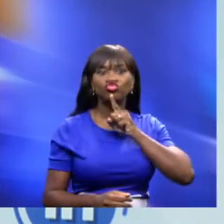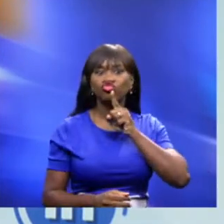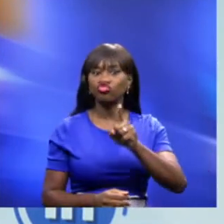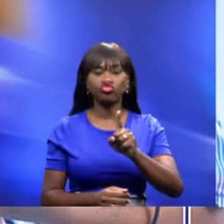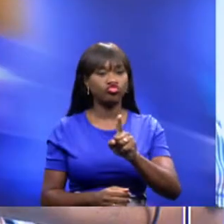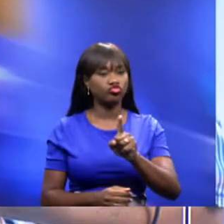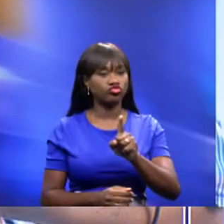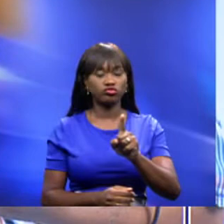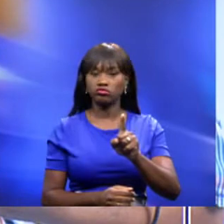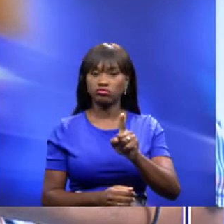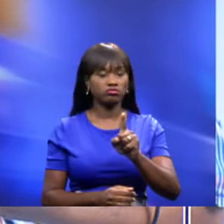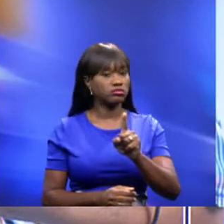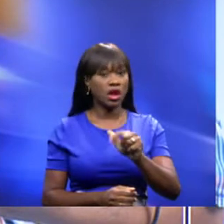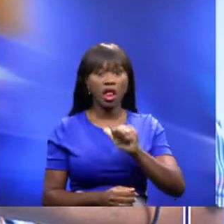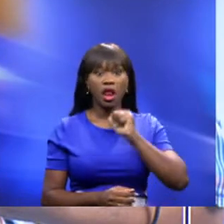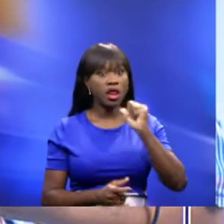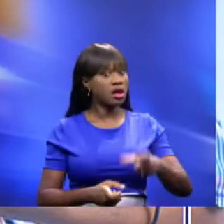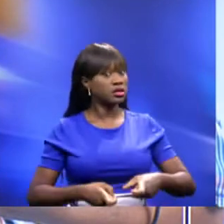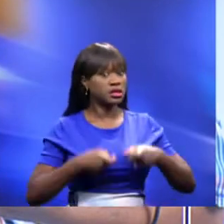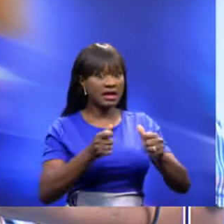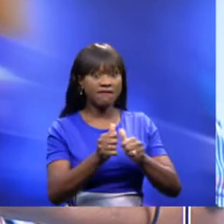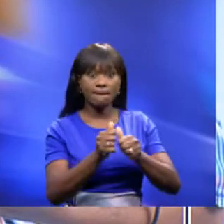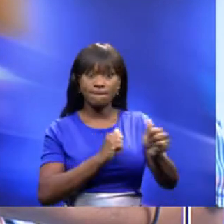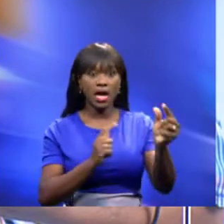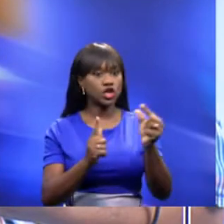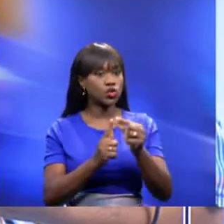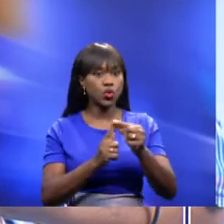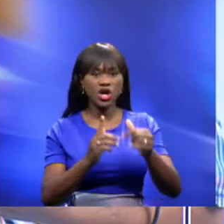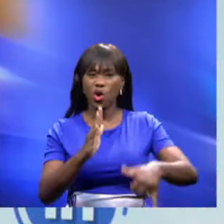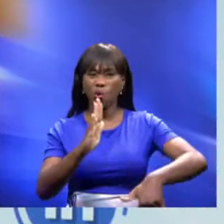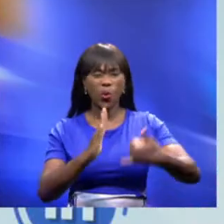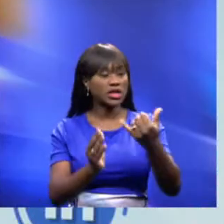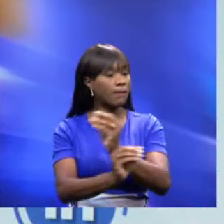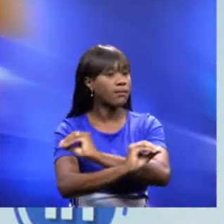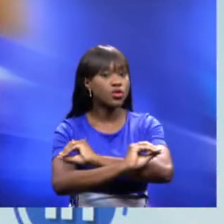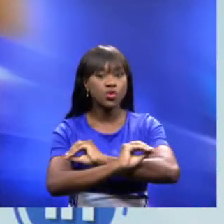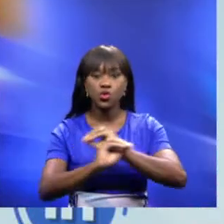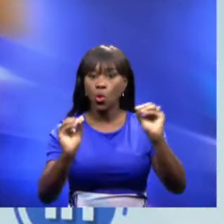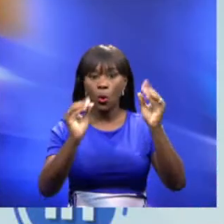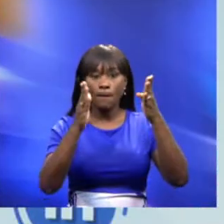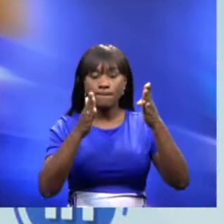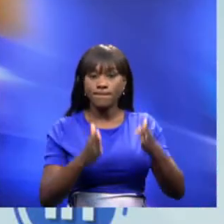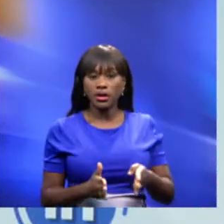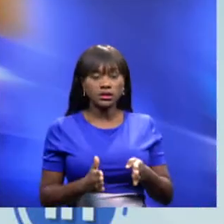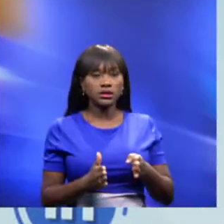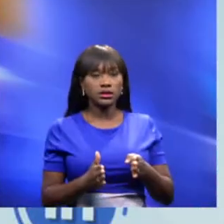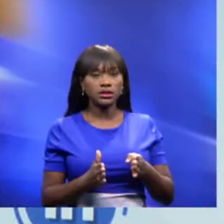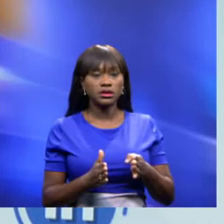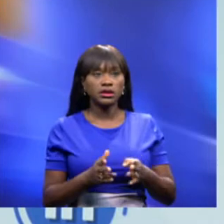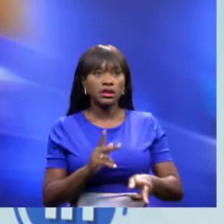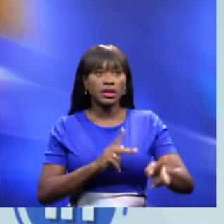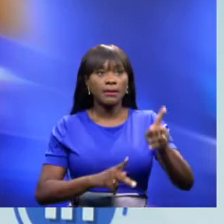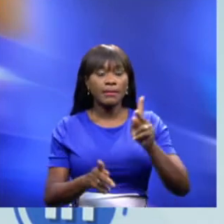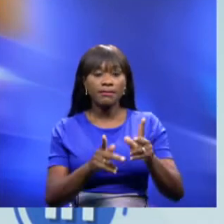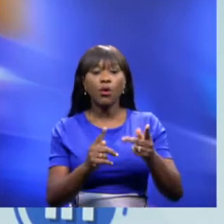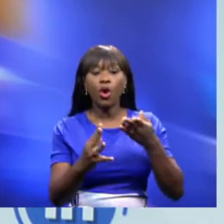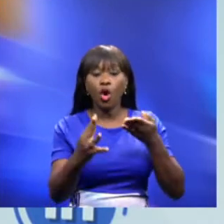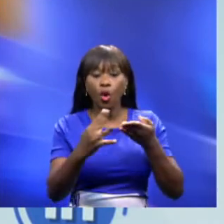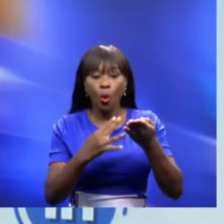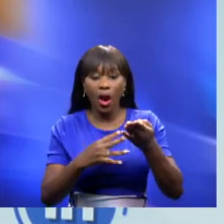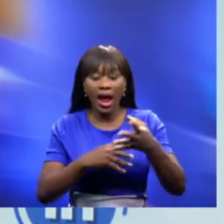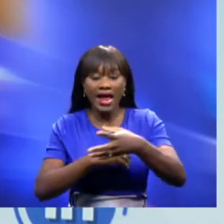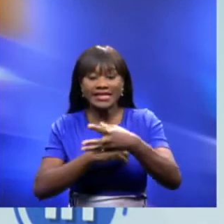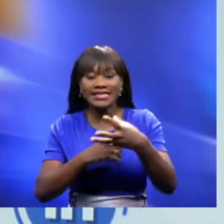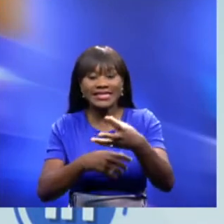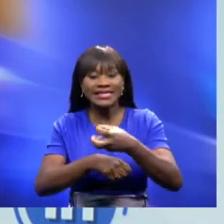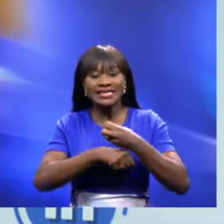all. You do not give your passwords, WhatsApps, and these other items across. People will infiltrate and get your contact